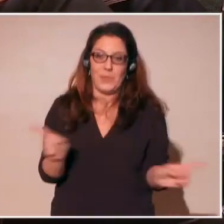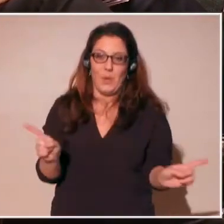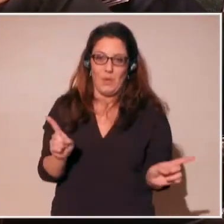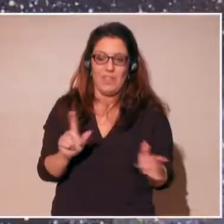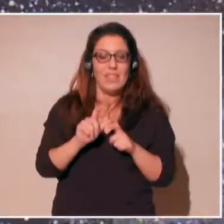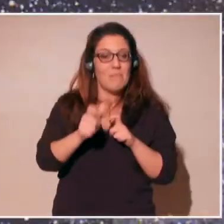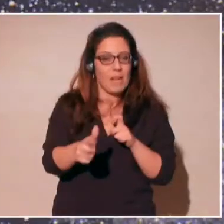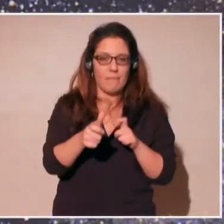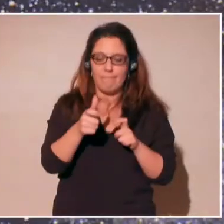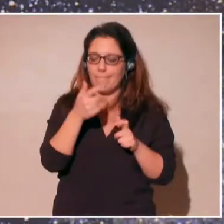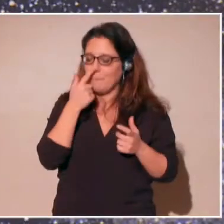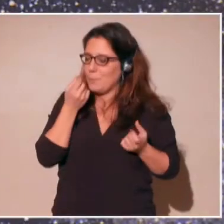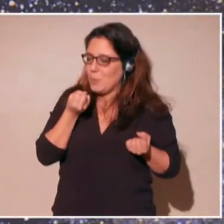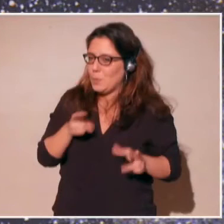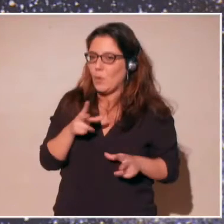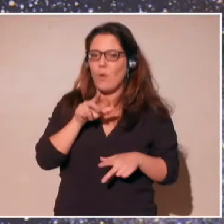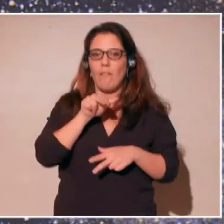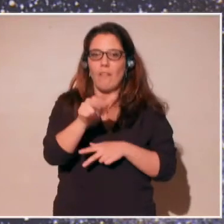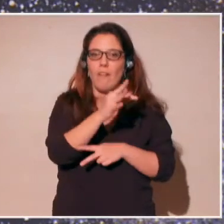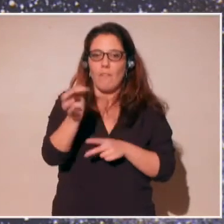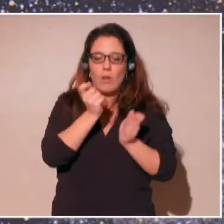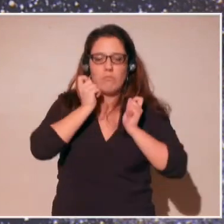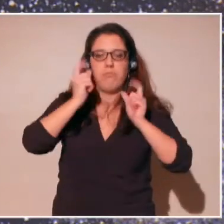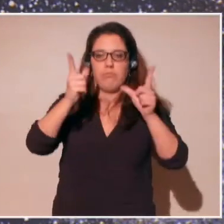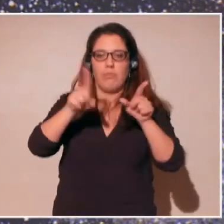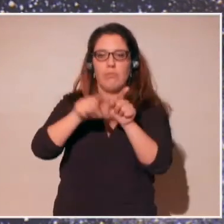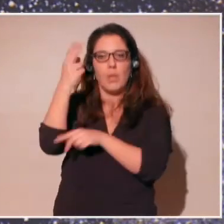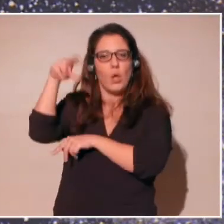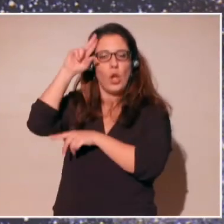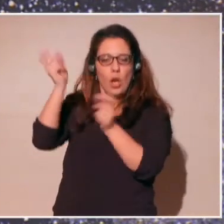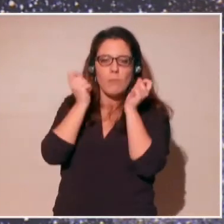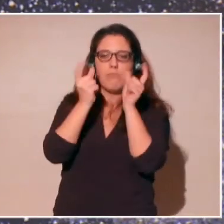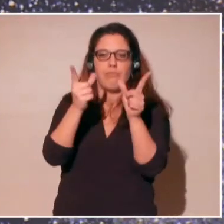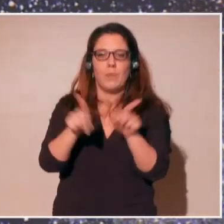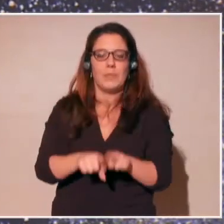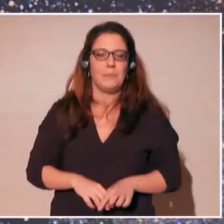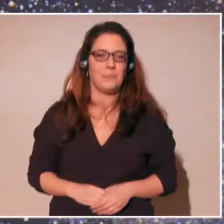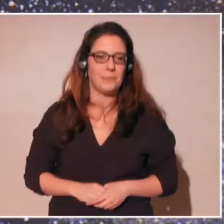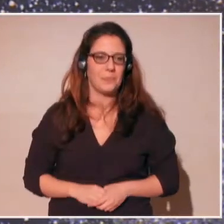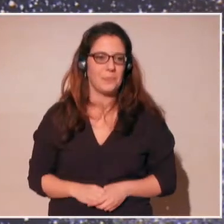strategy. And I'm sure that this will really wake up France and the whole of Europe.